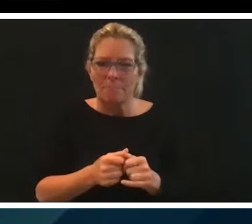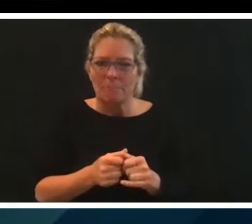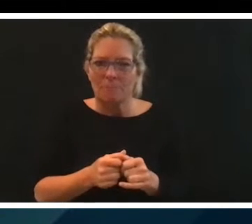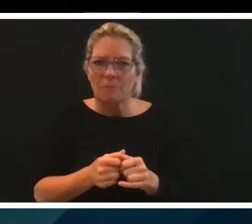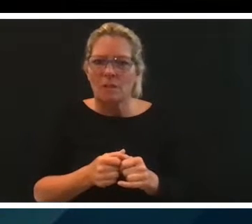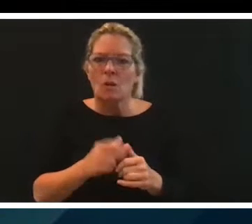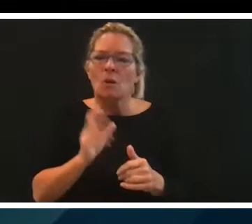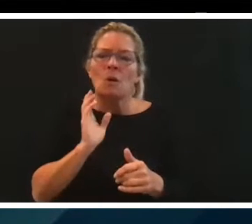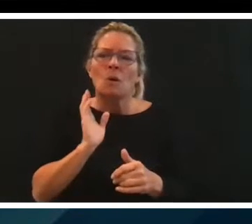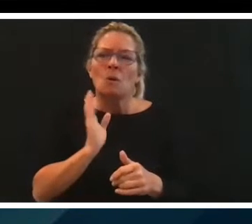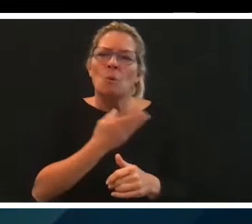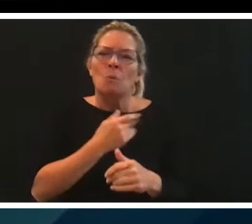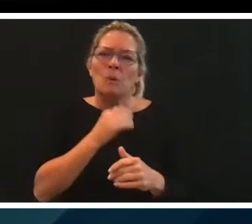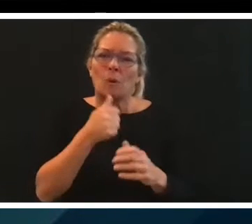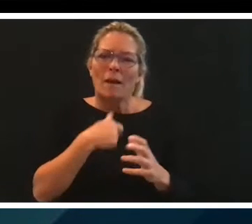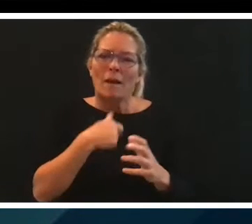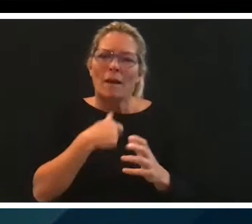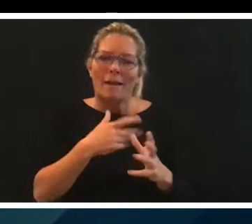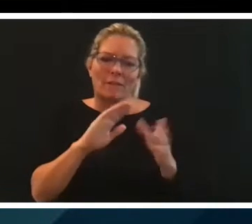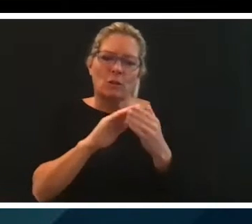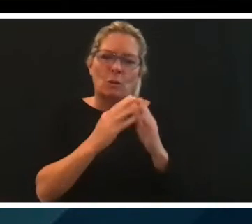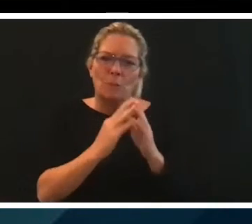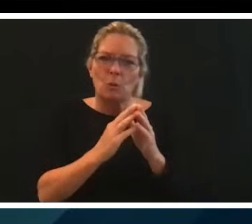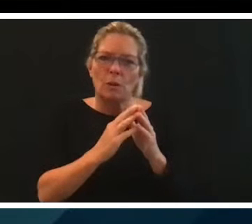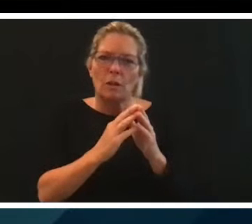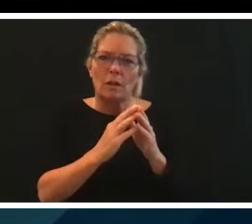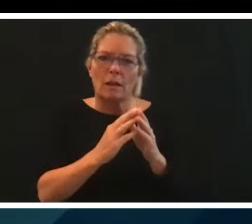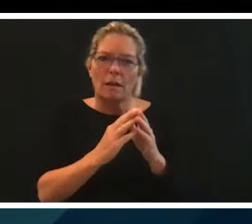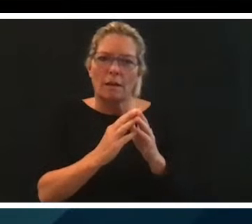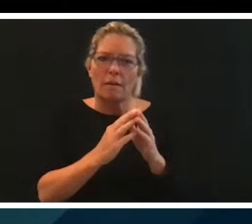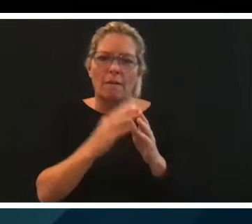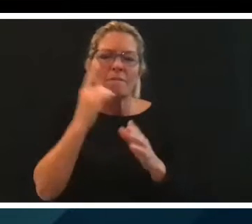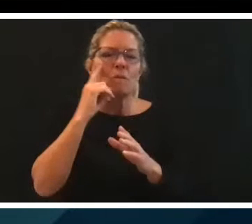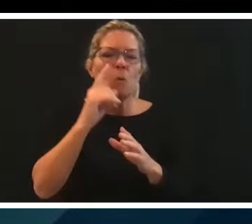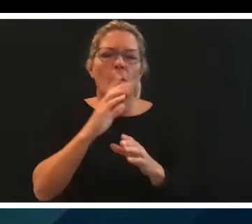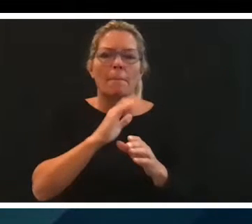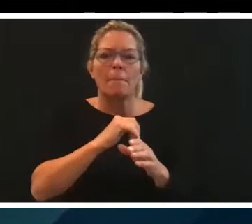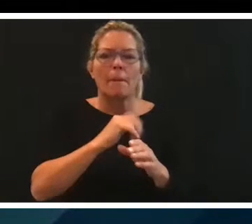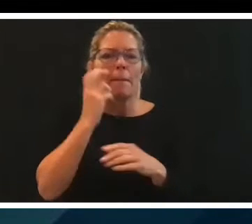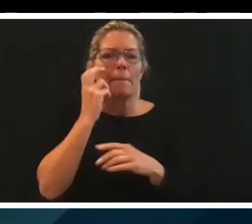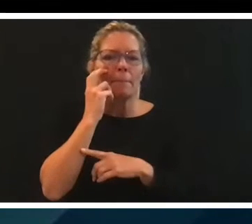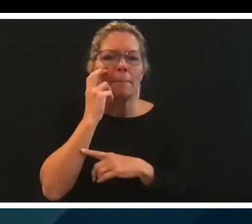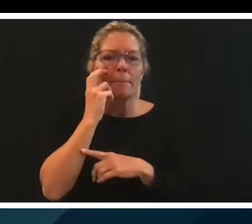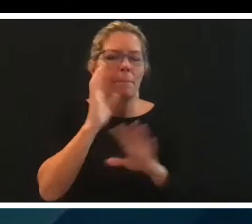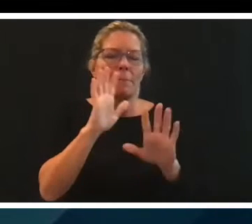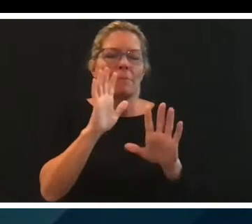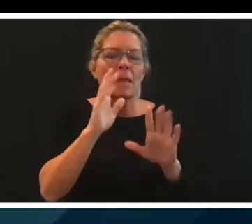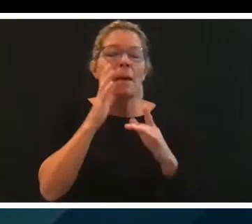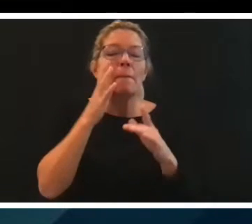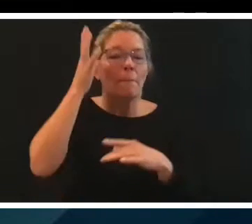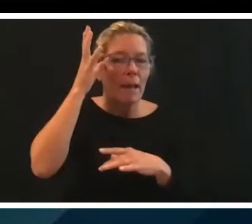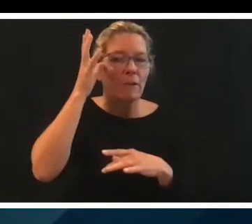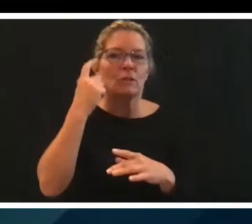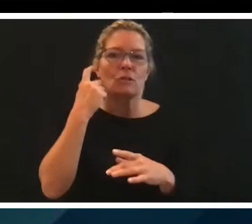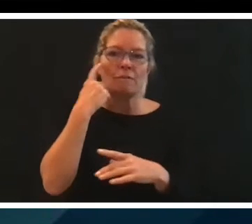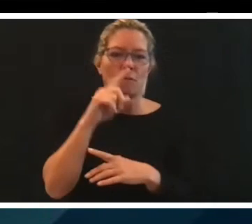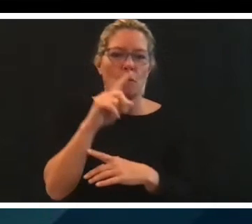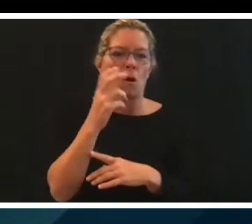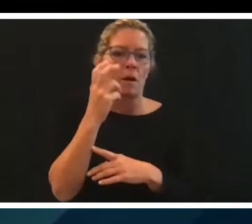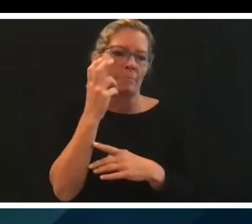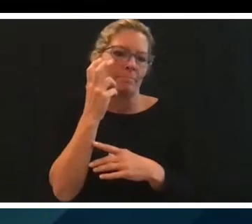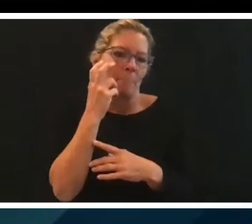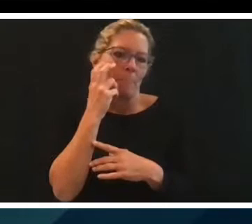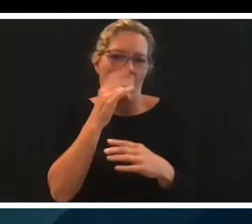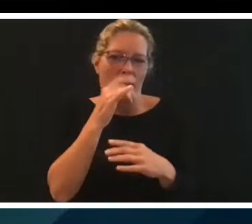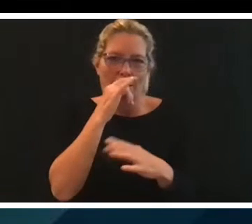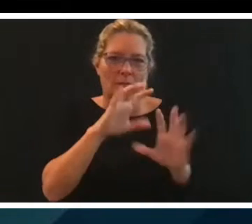community uh, for my parents. I mean, they talked to other parents of blind kids, and this is the best they